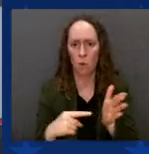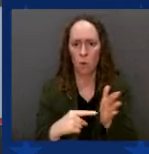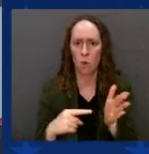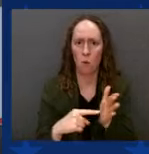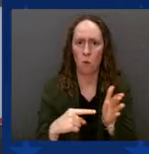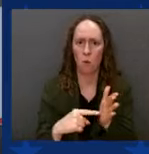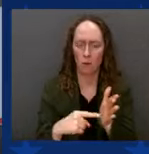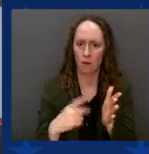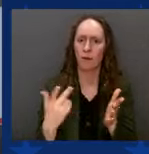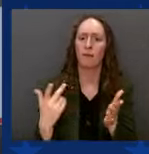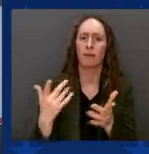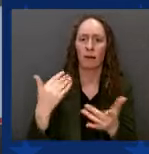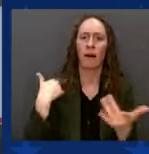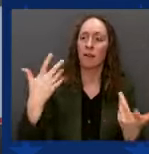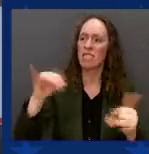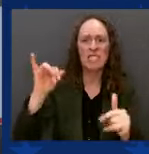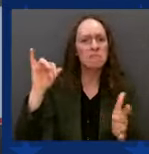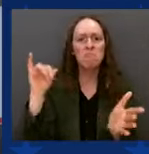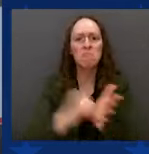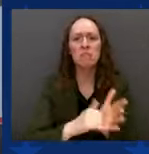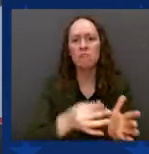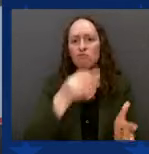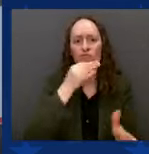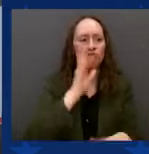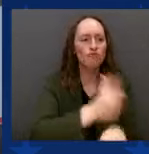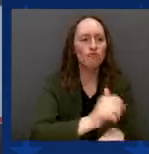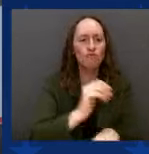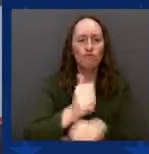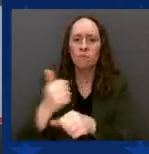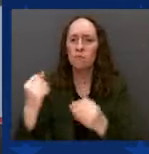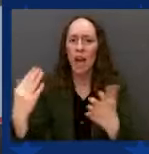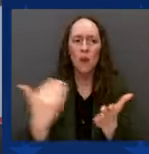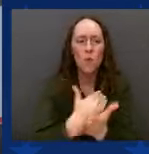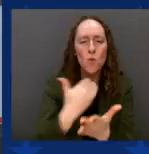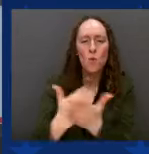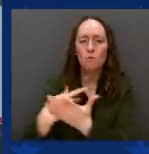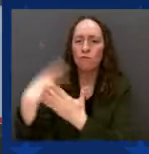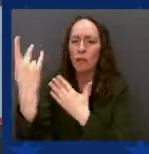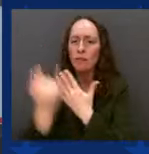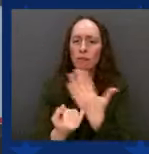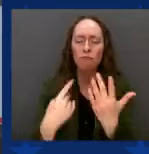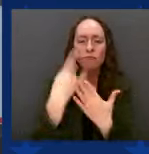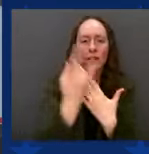And the budget I'm introducing today is going to reduce the deficit by nearly